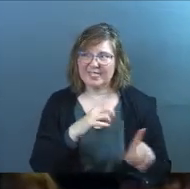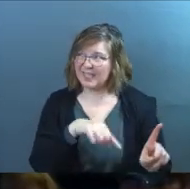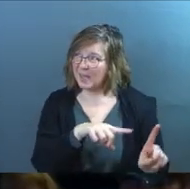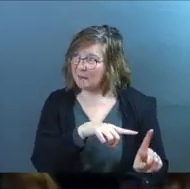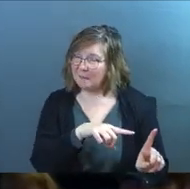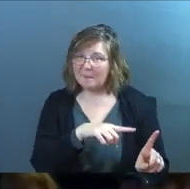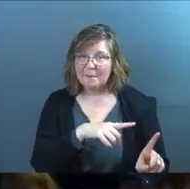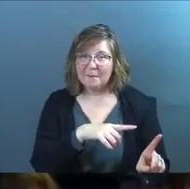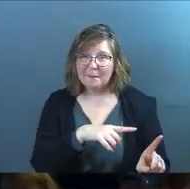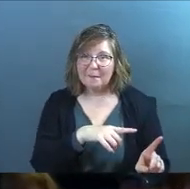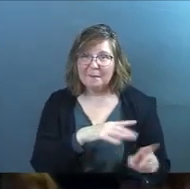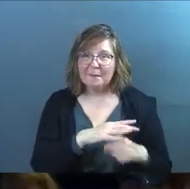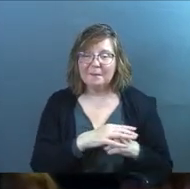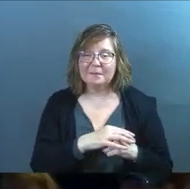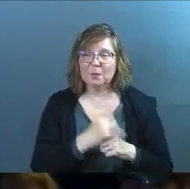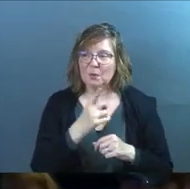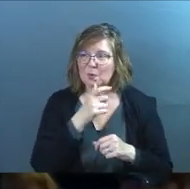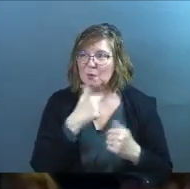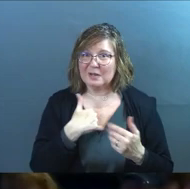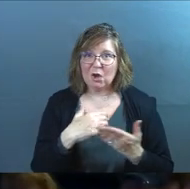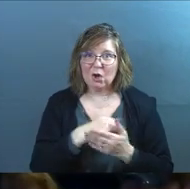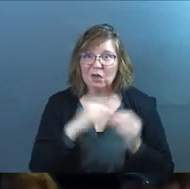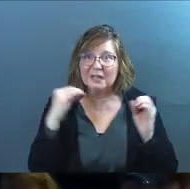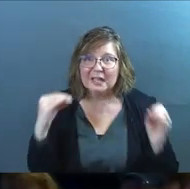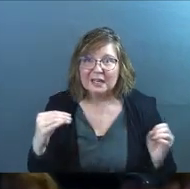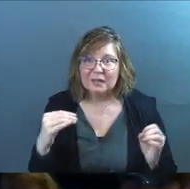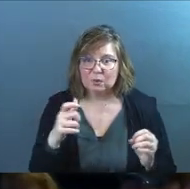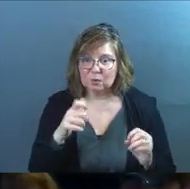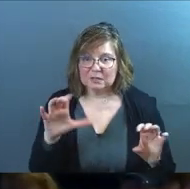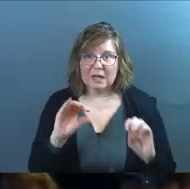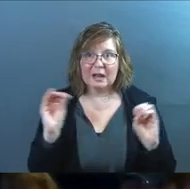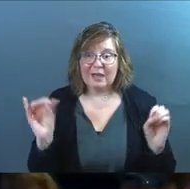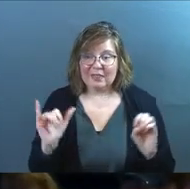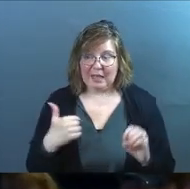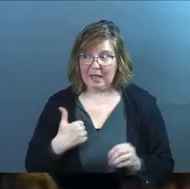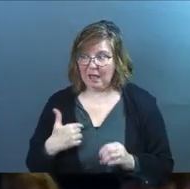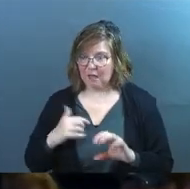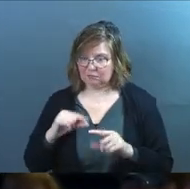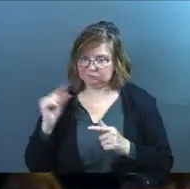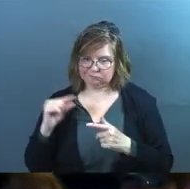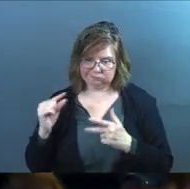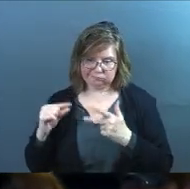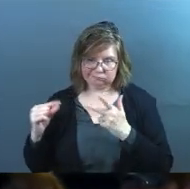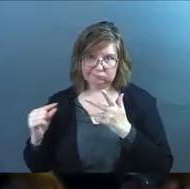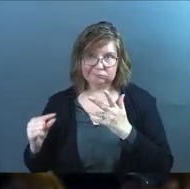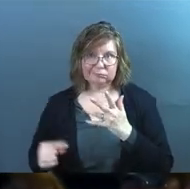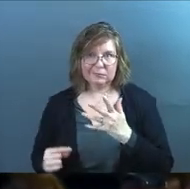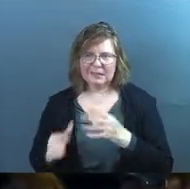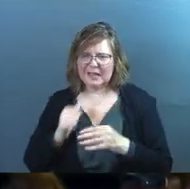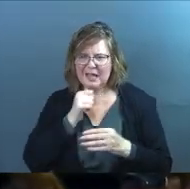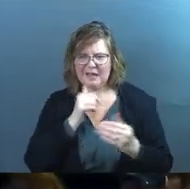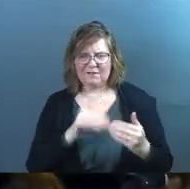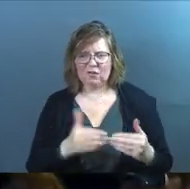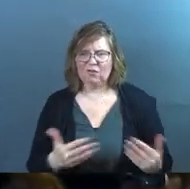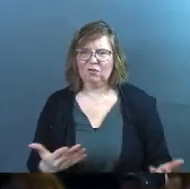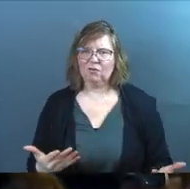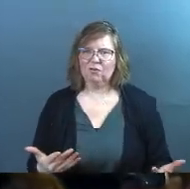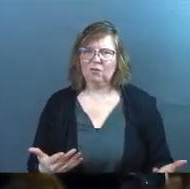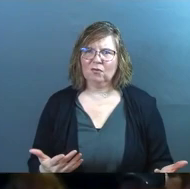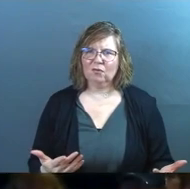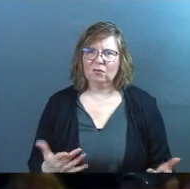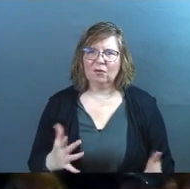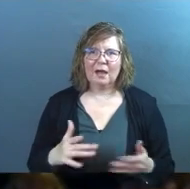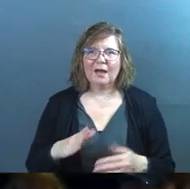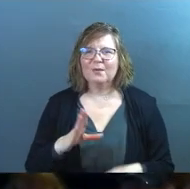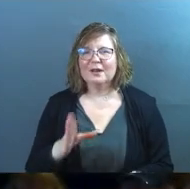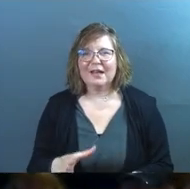Them? The one who hasn't earned it? The one who's done nothing like I've done? That's not fair.